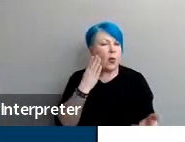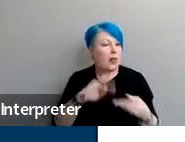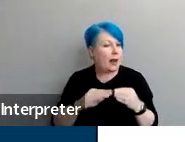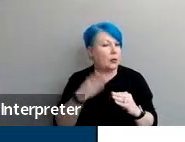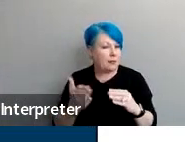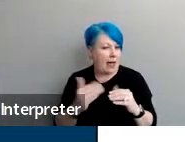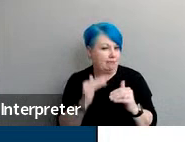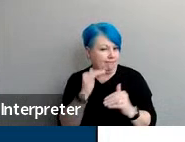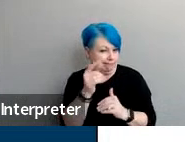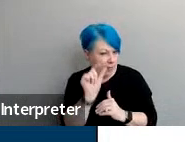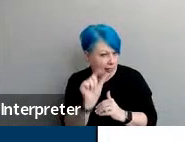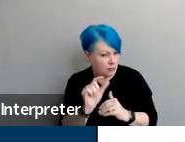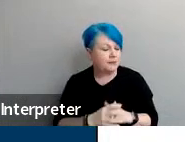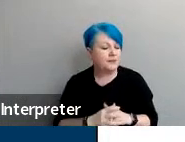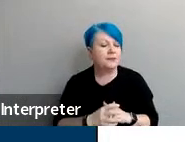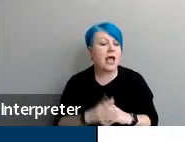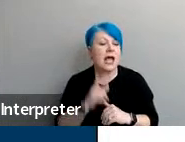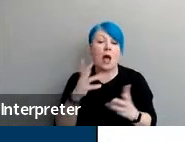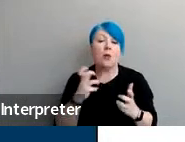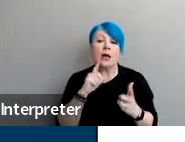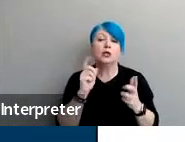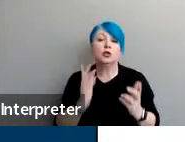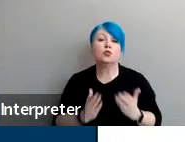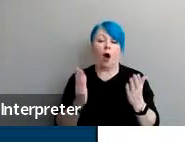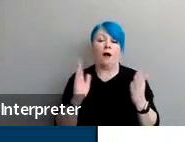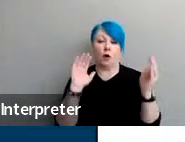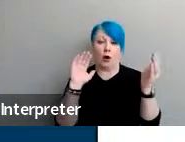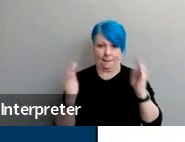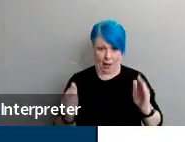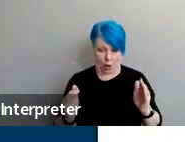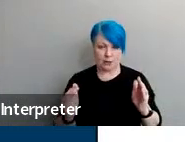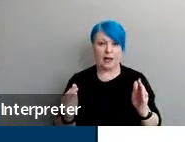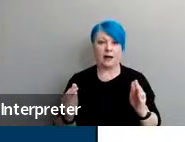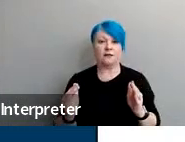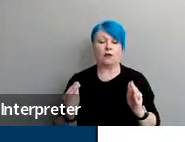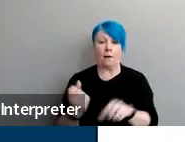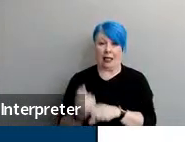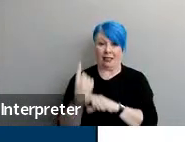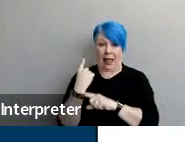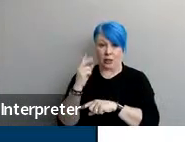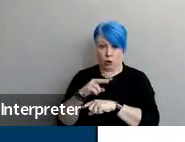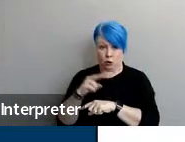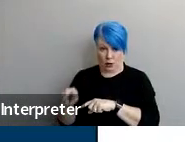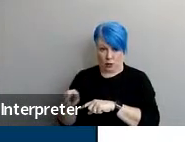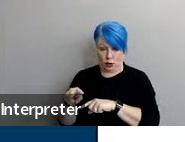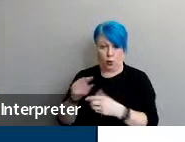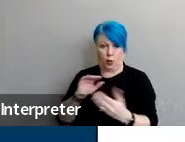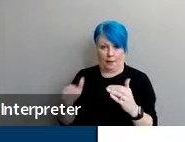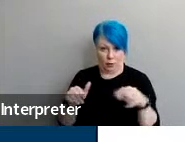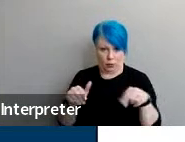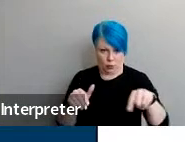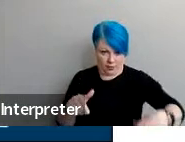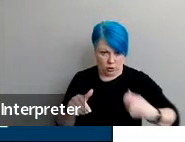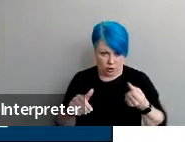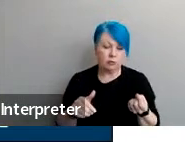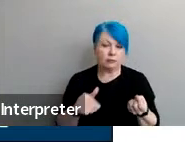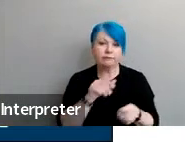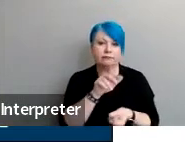23, and as a comparison, I added 22, so you could see the difference. Next slide.